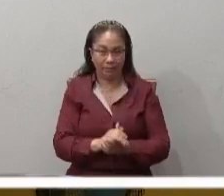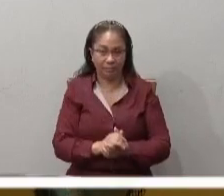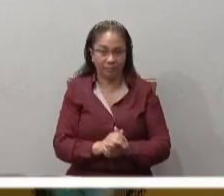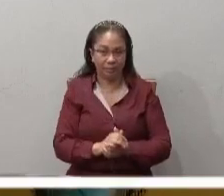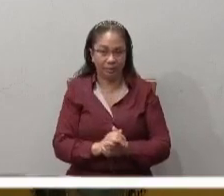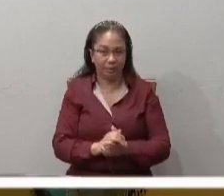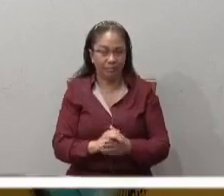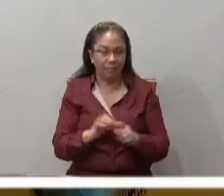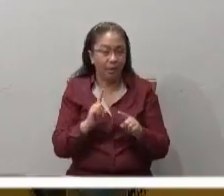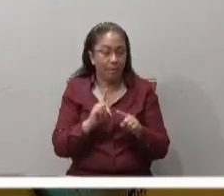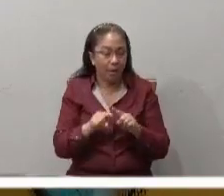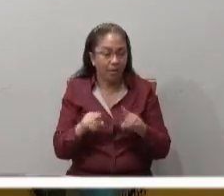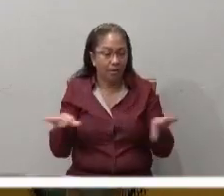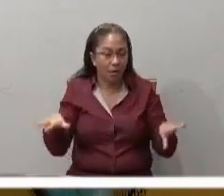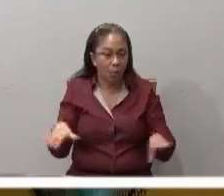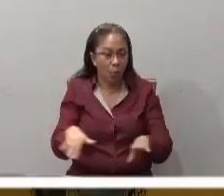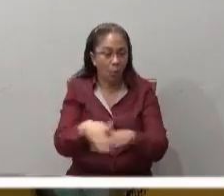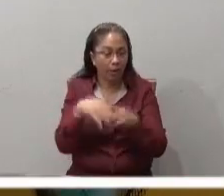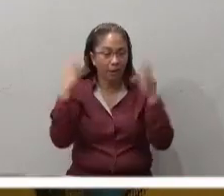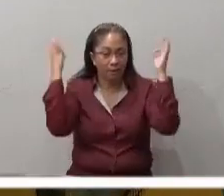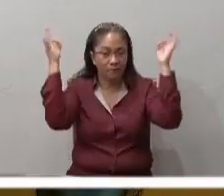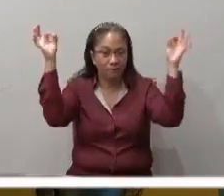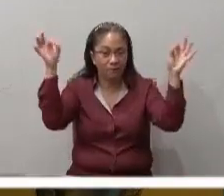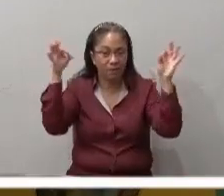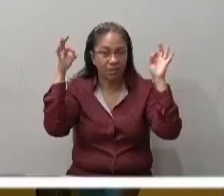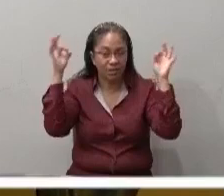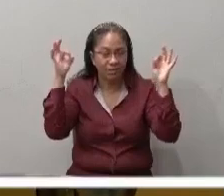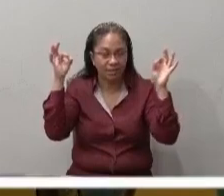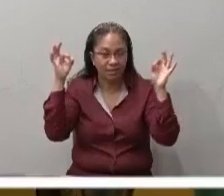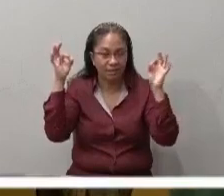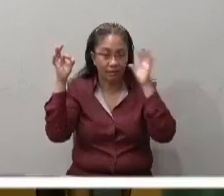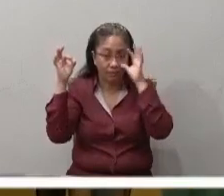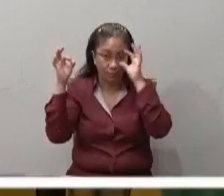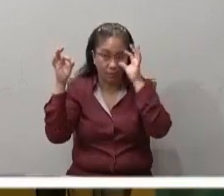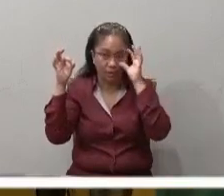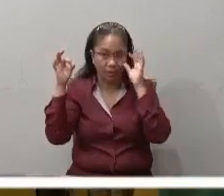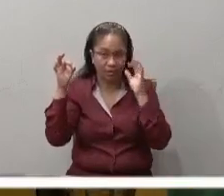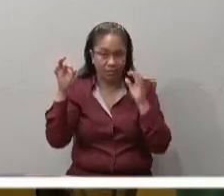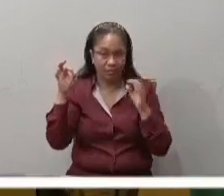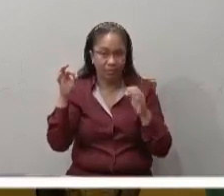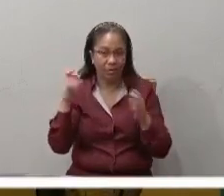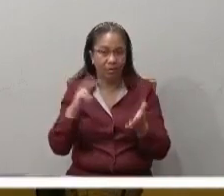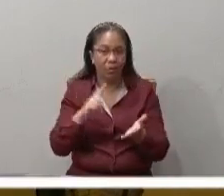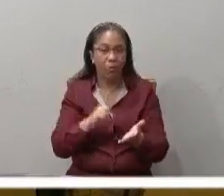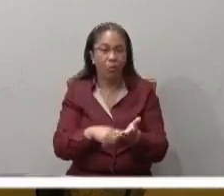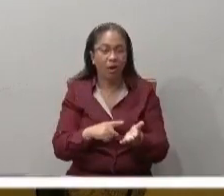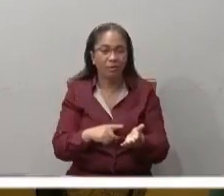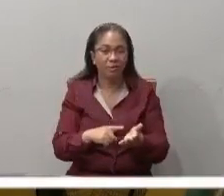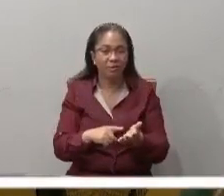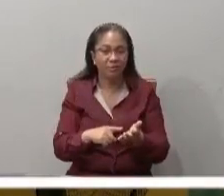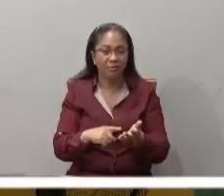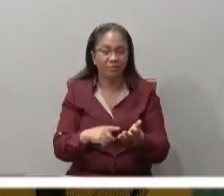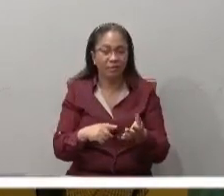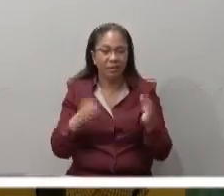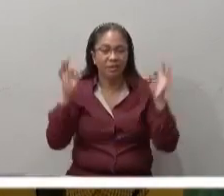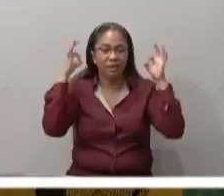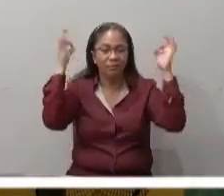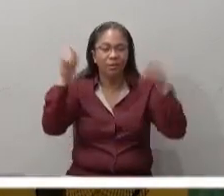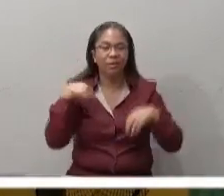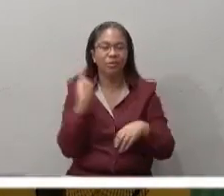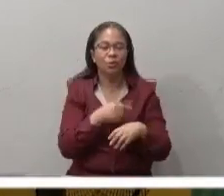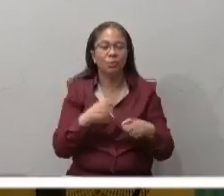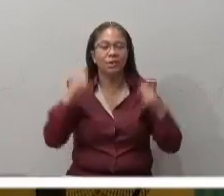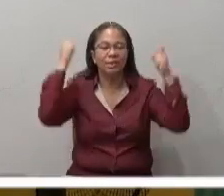But the marriage feast the fathers of the church have ever said to us is this banquet that we celebrate here,